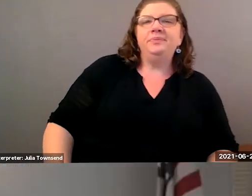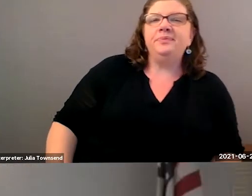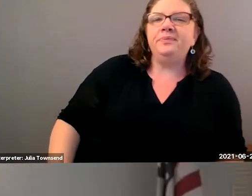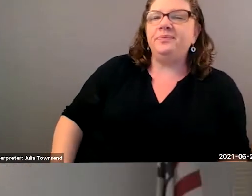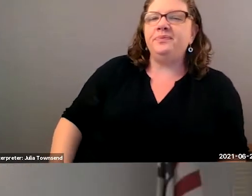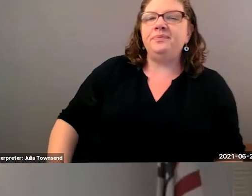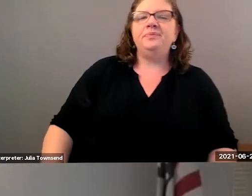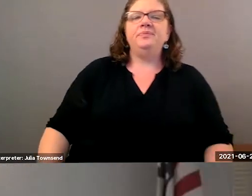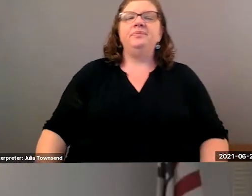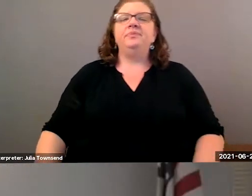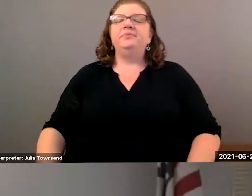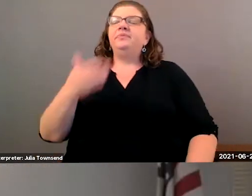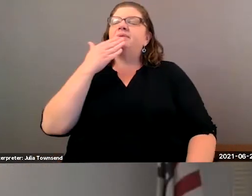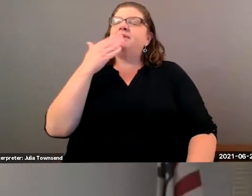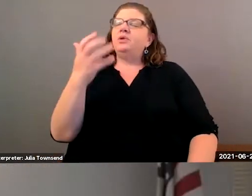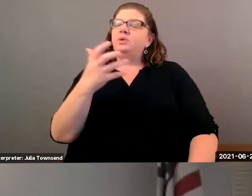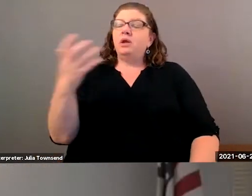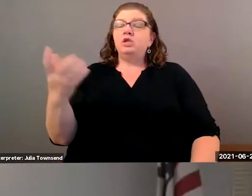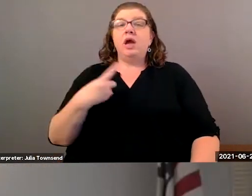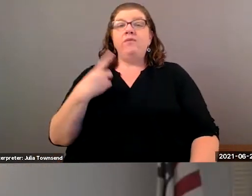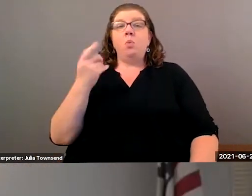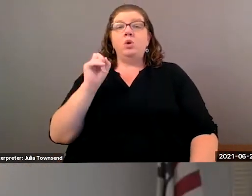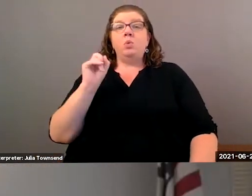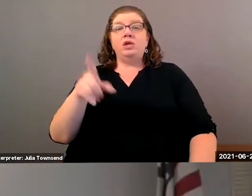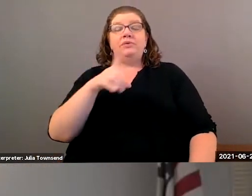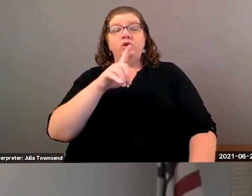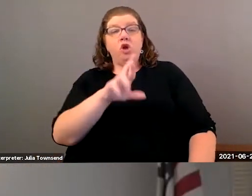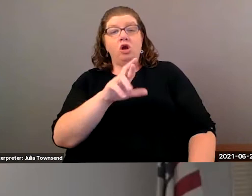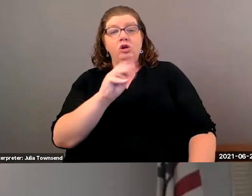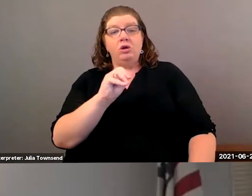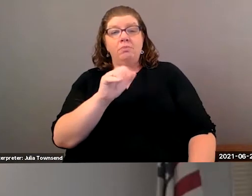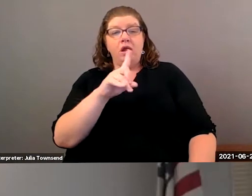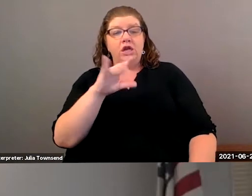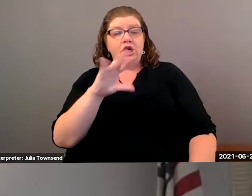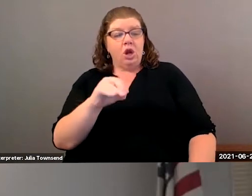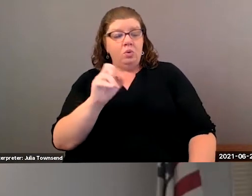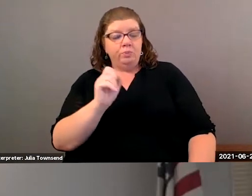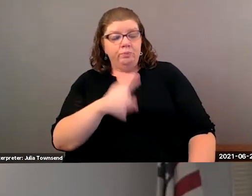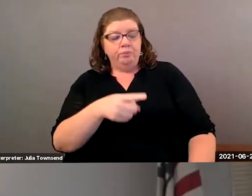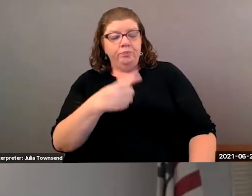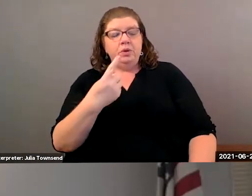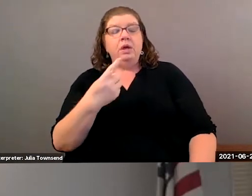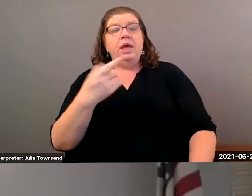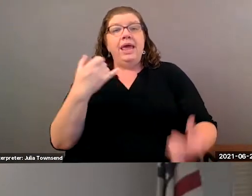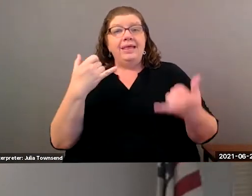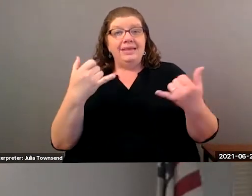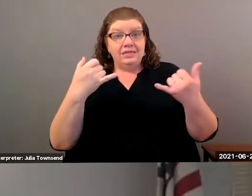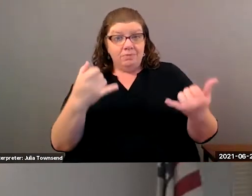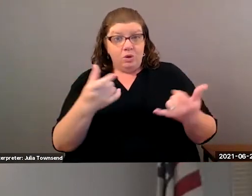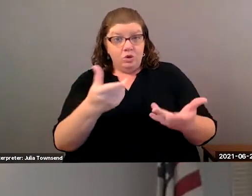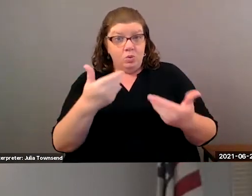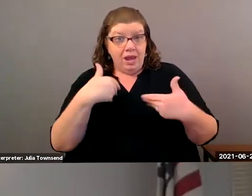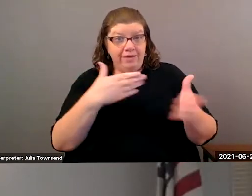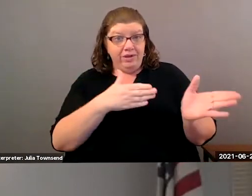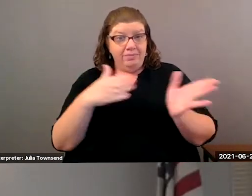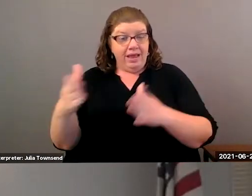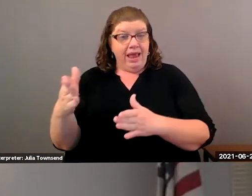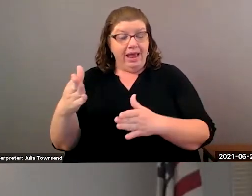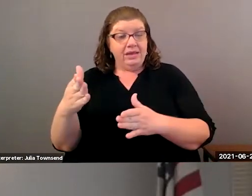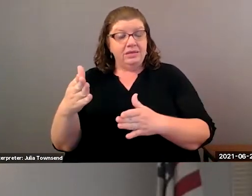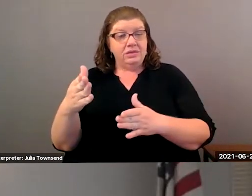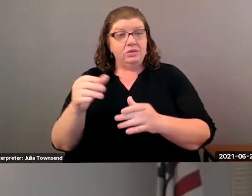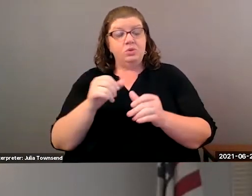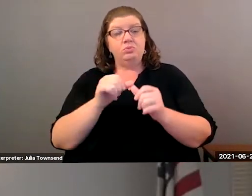Thank you so much. I have one question for Dr. Maldonado, and that is, at this time, do you have plans to follow through